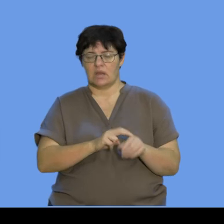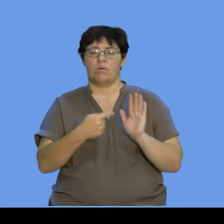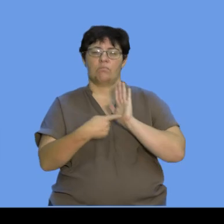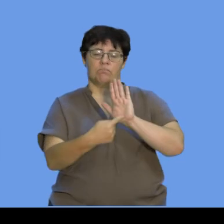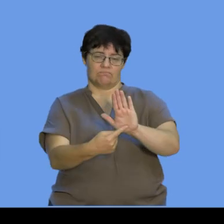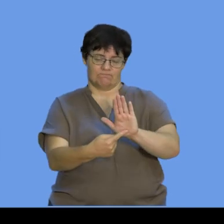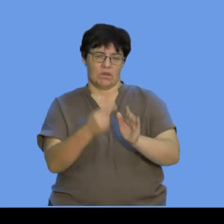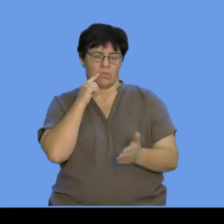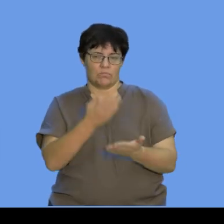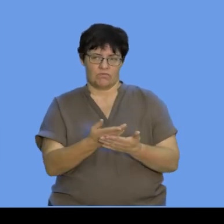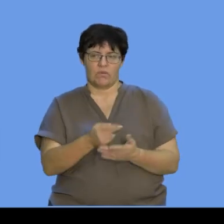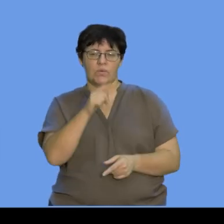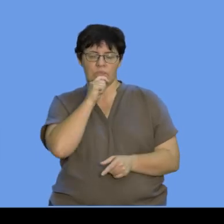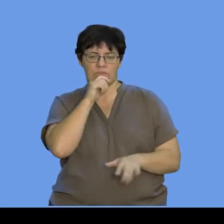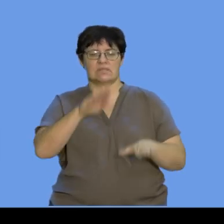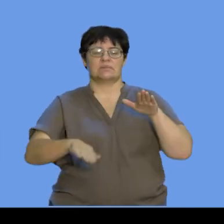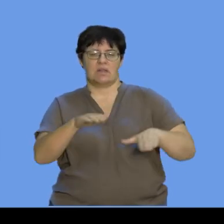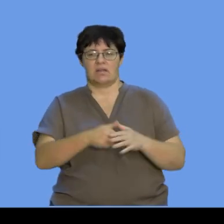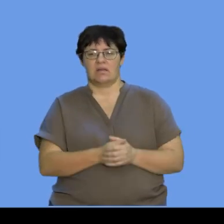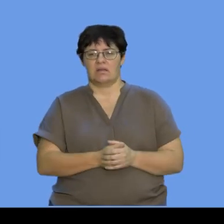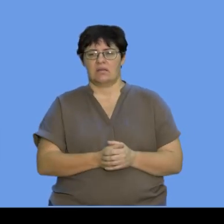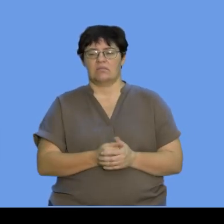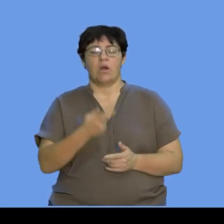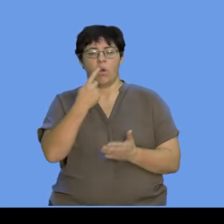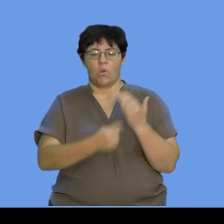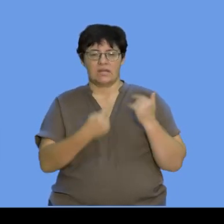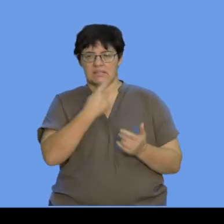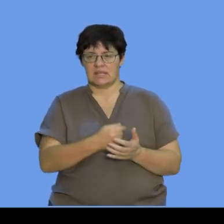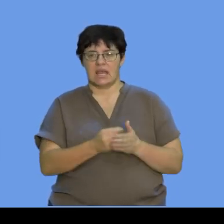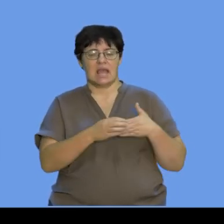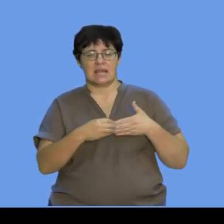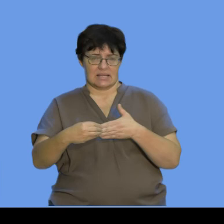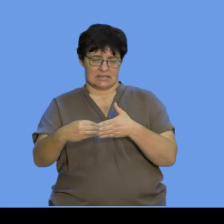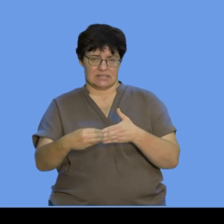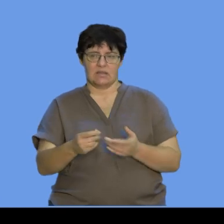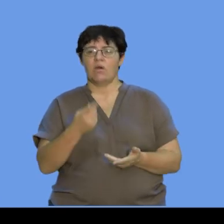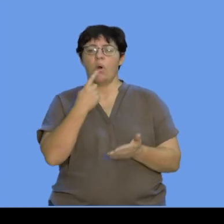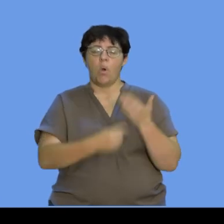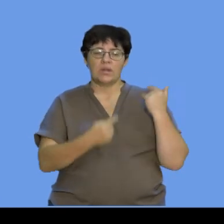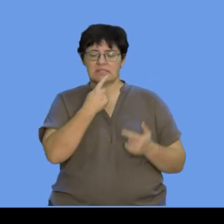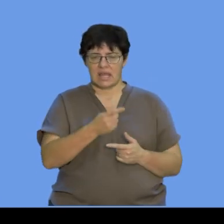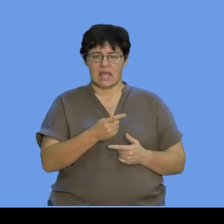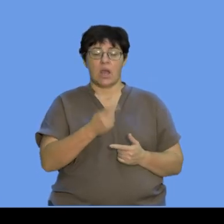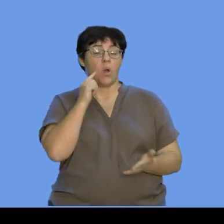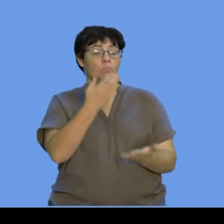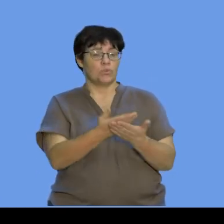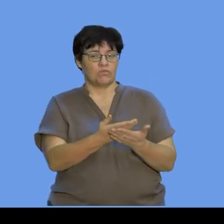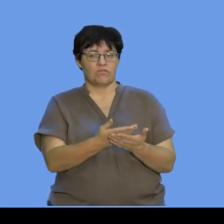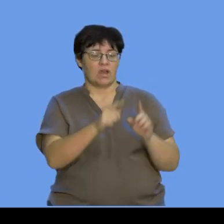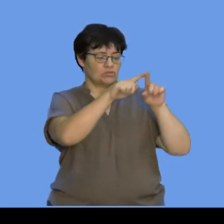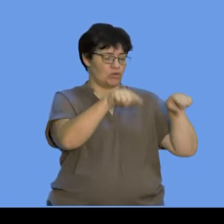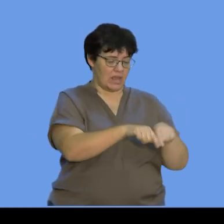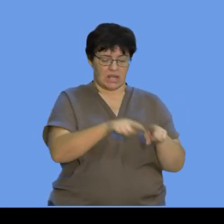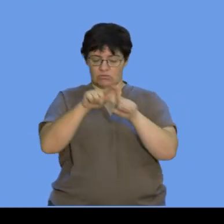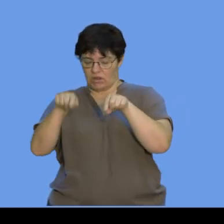last one, you need to prove this using similarity. So there I'm just gonna then guide you that you just need to try and